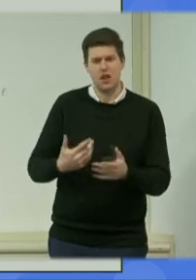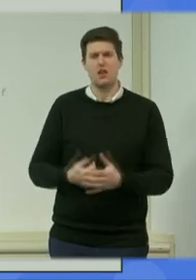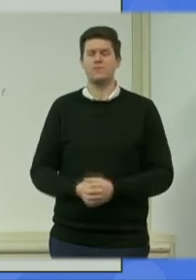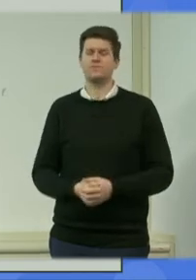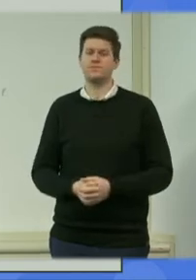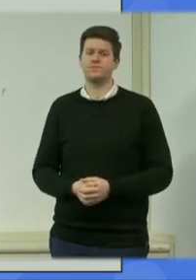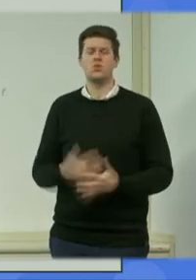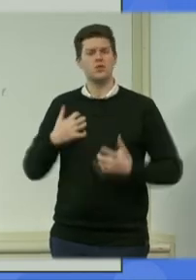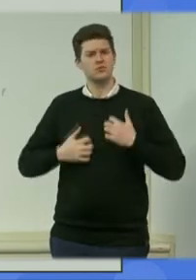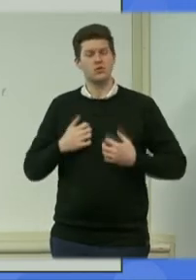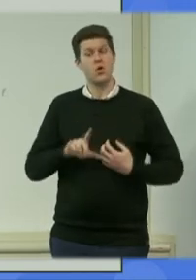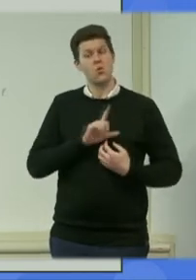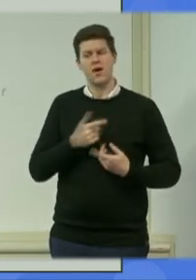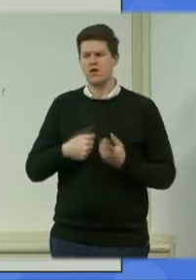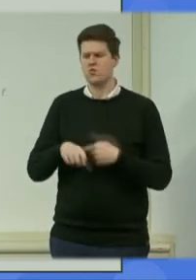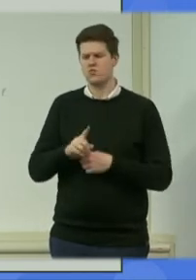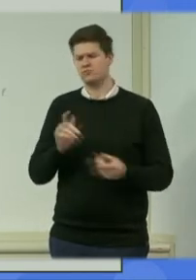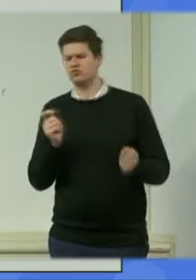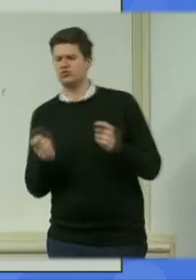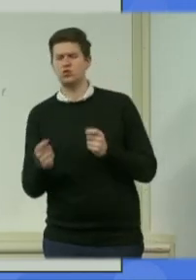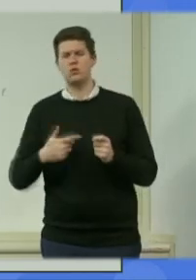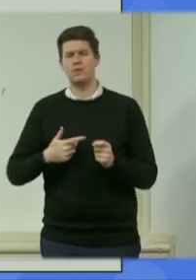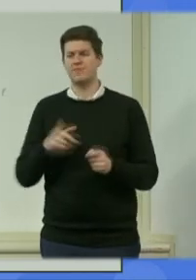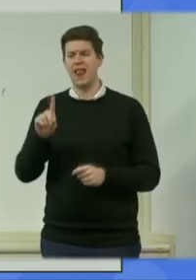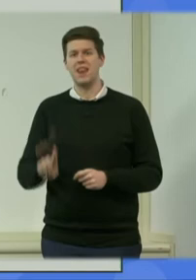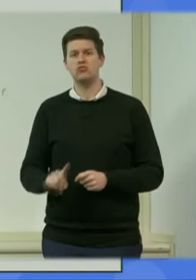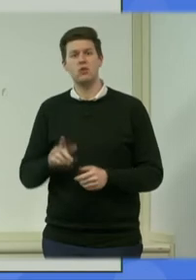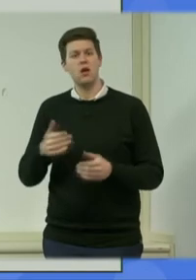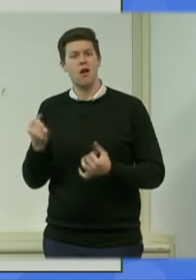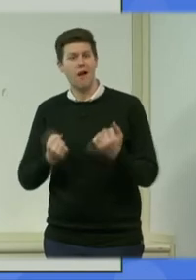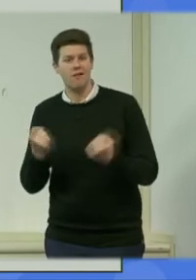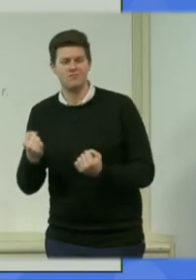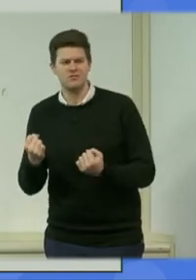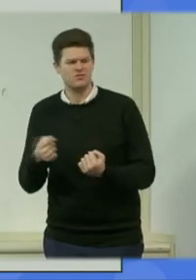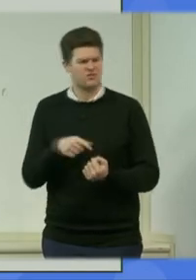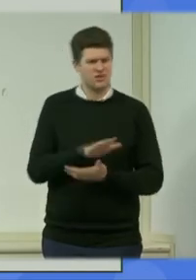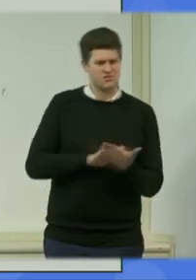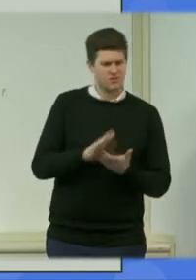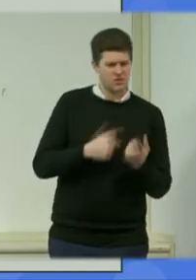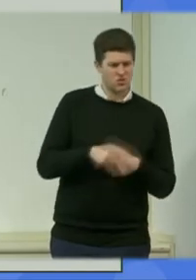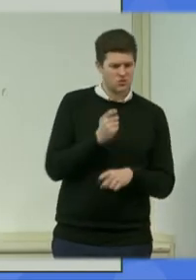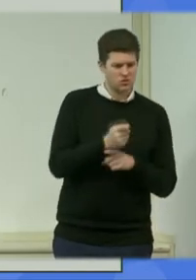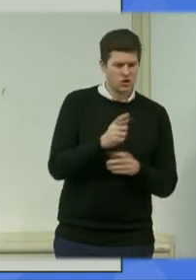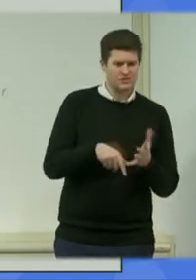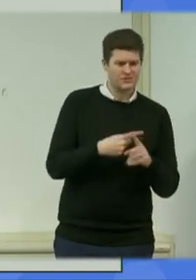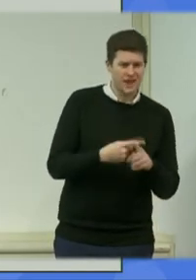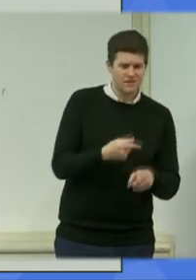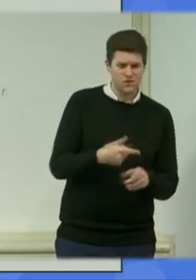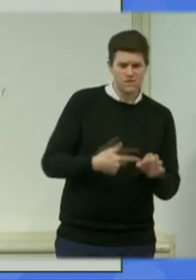move towards electric cars. And there's a question about how do you replace that revenue when the revenue we currently get on fuel